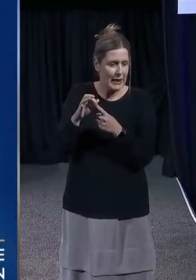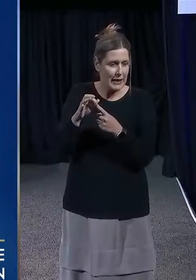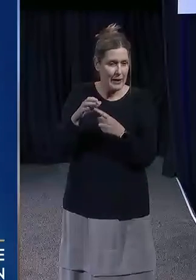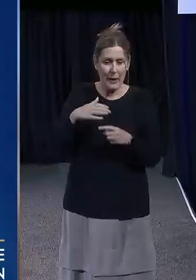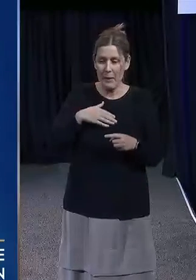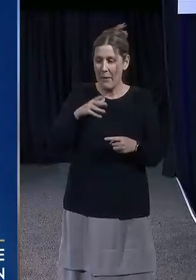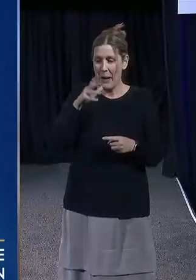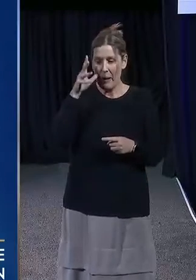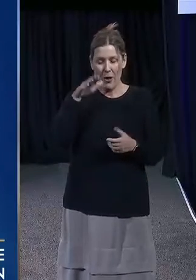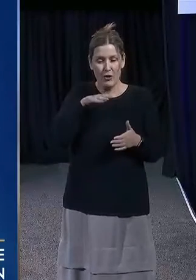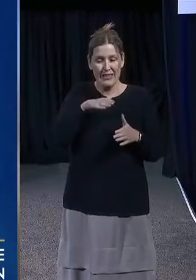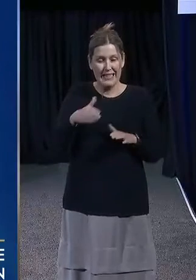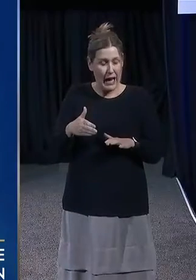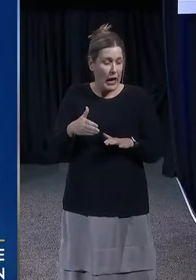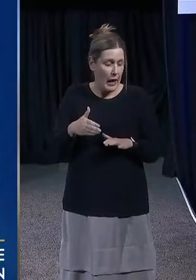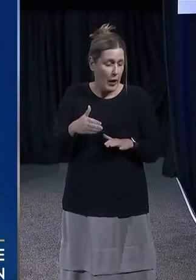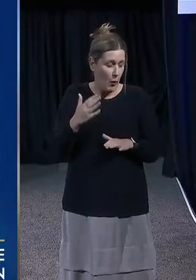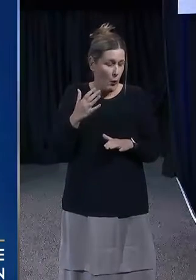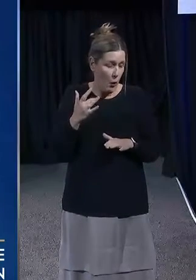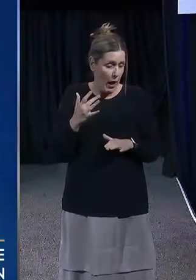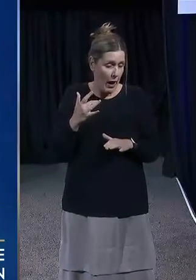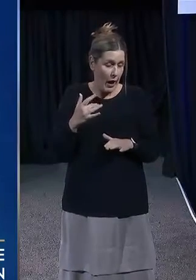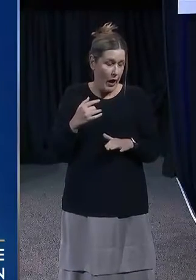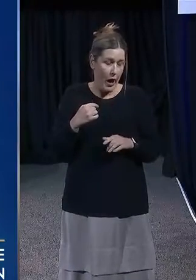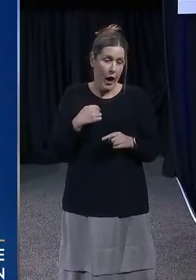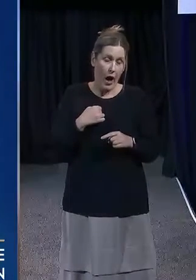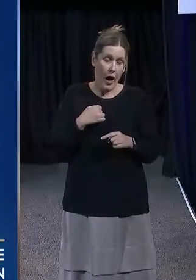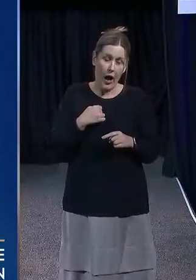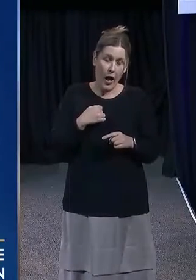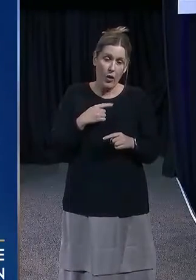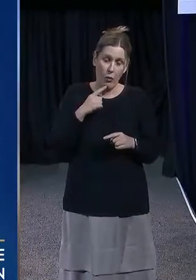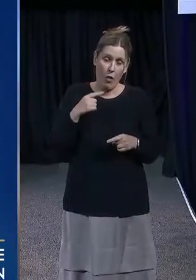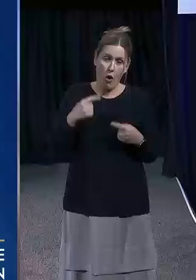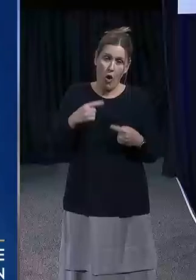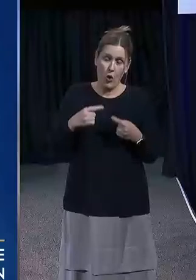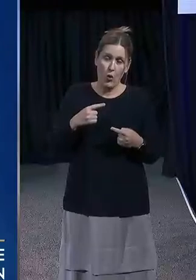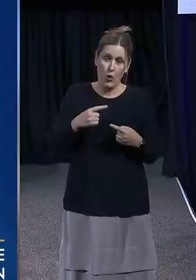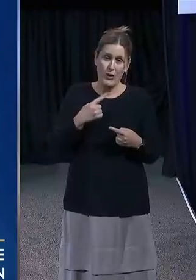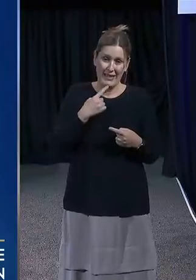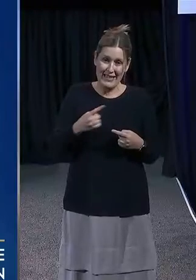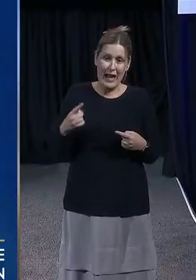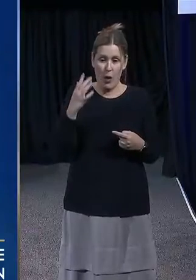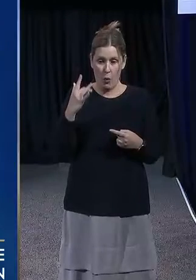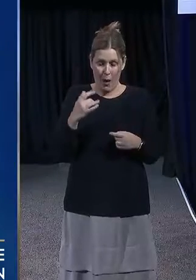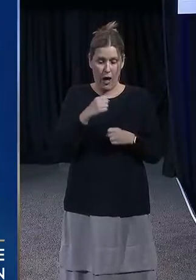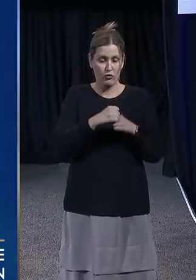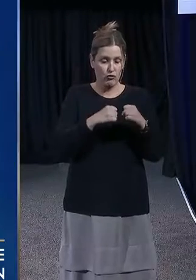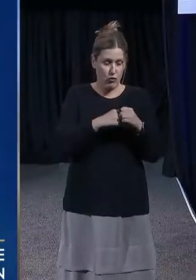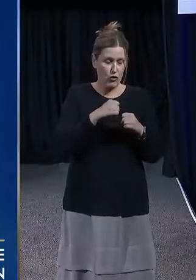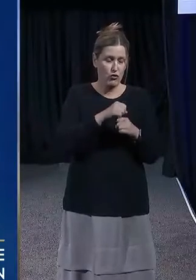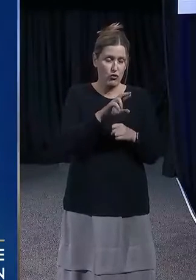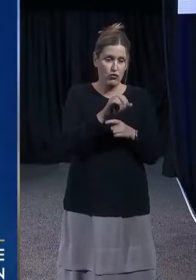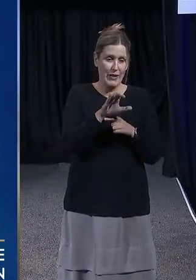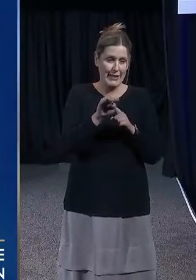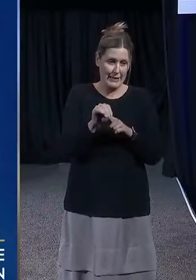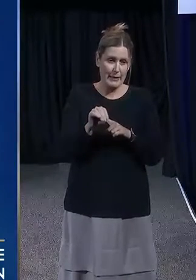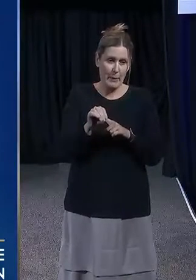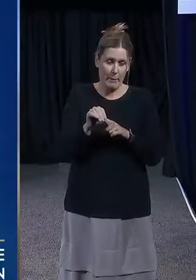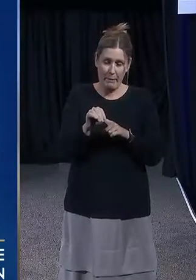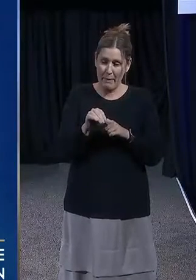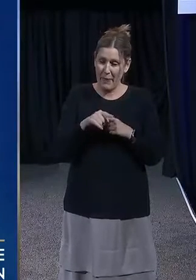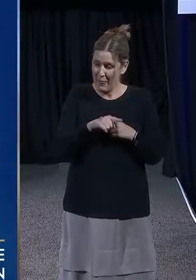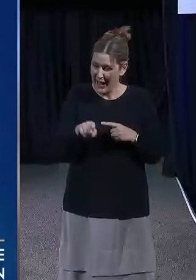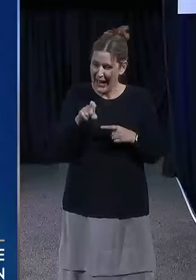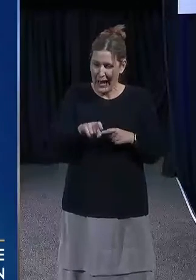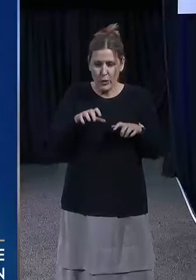parents died in part, and I argue in no trivial small part, because of structural racism. Because of what they had to